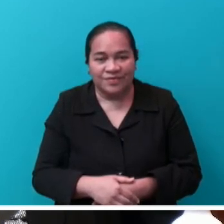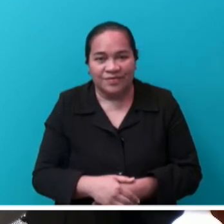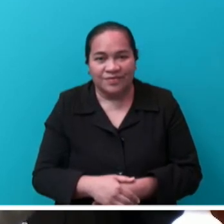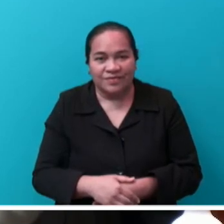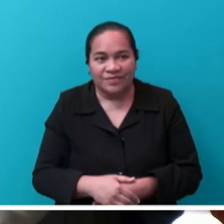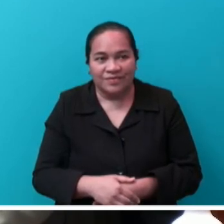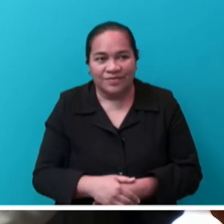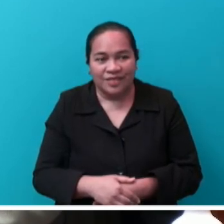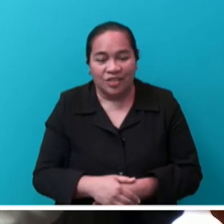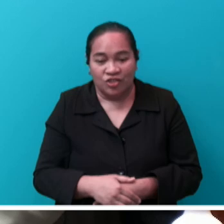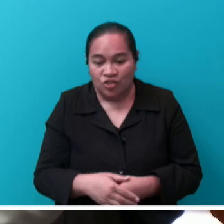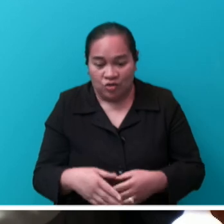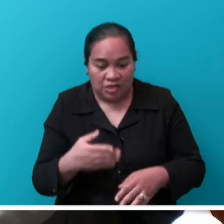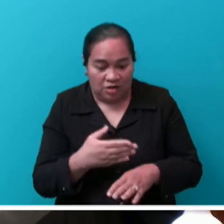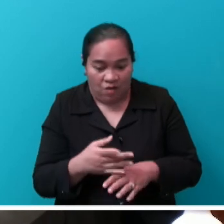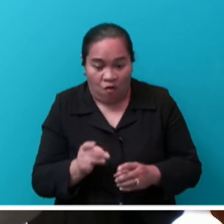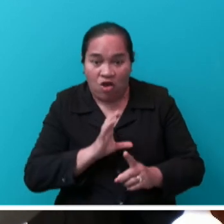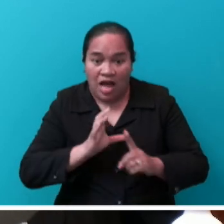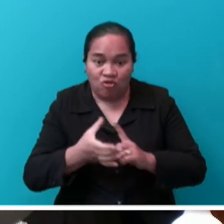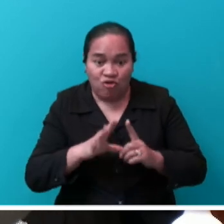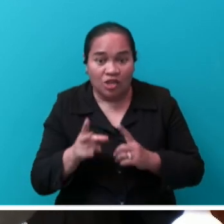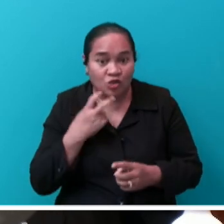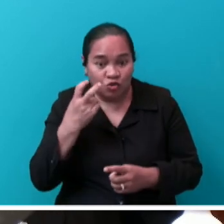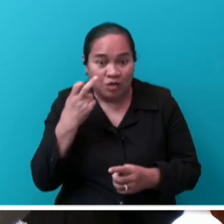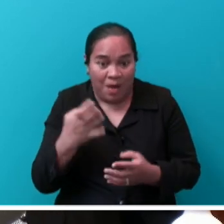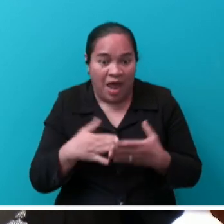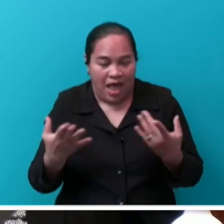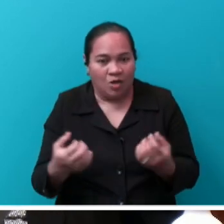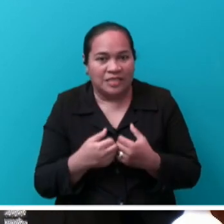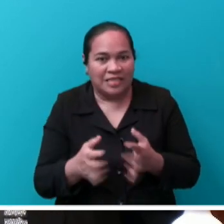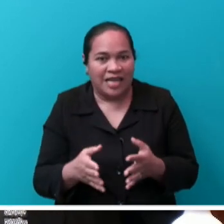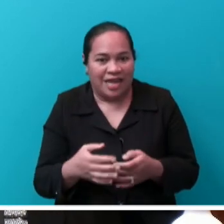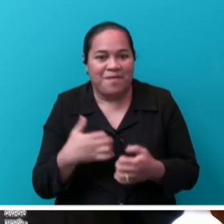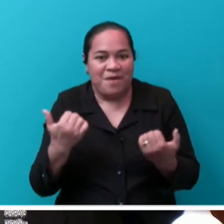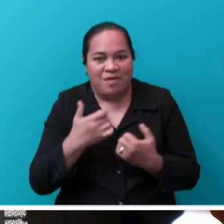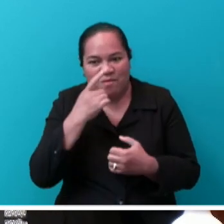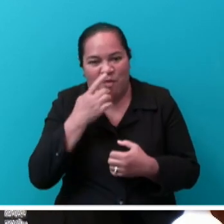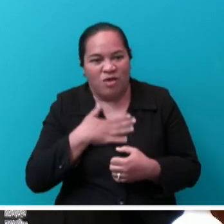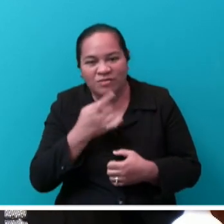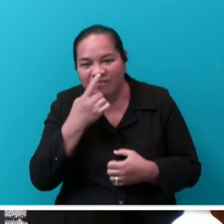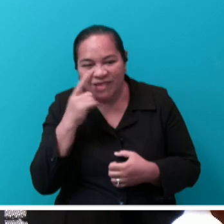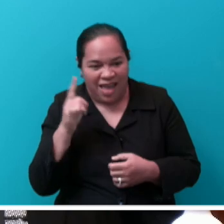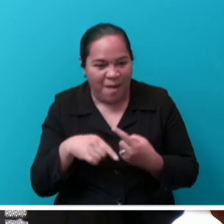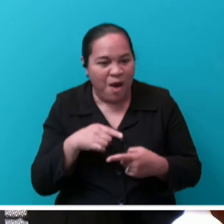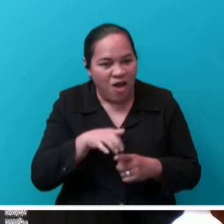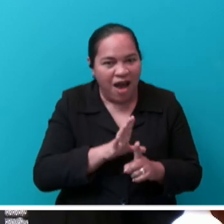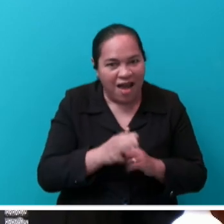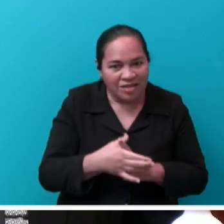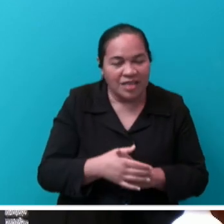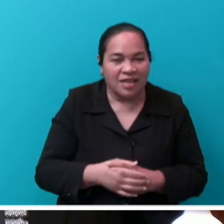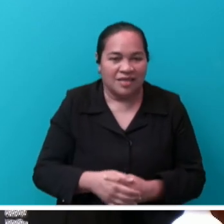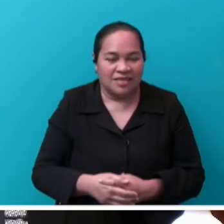the emergence of cultural tourism is starting to gain momentum, and